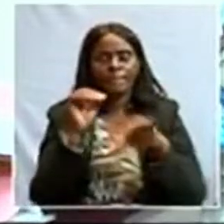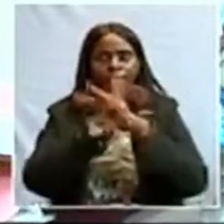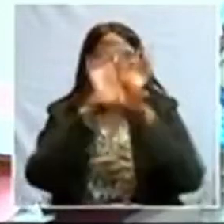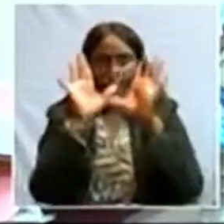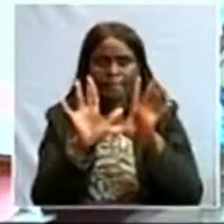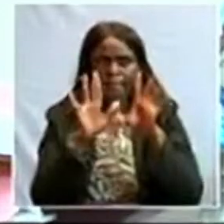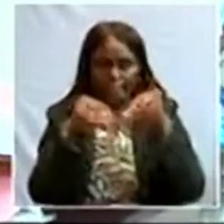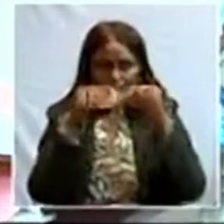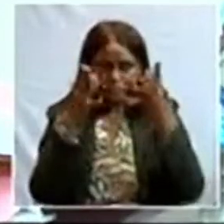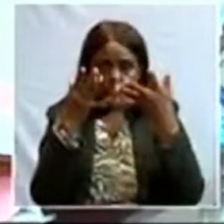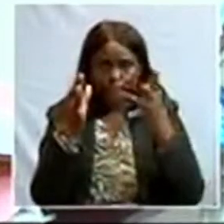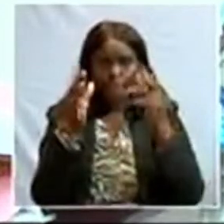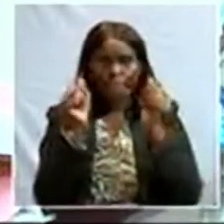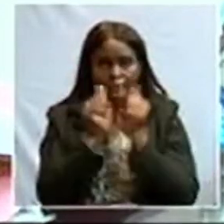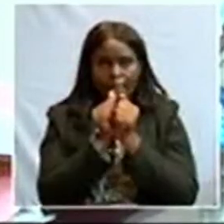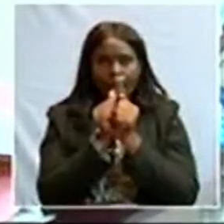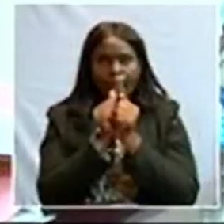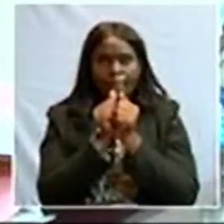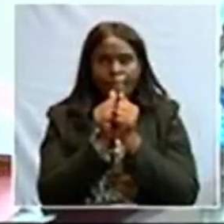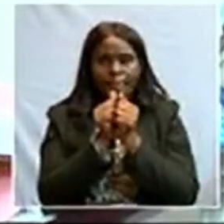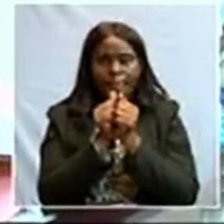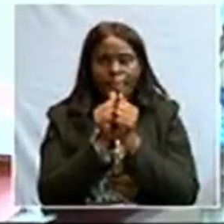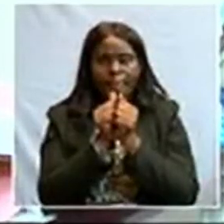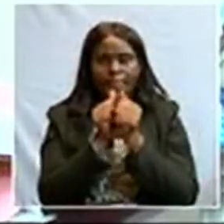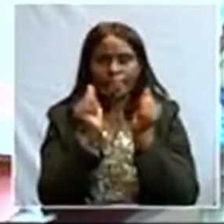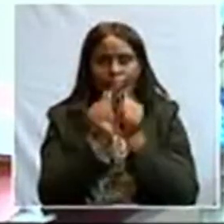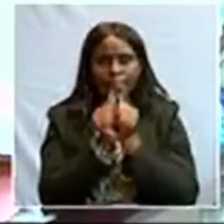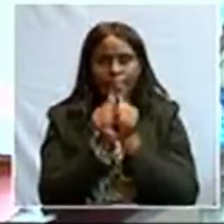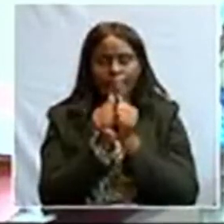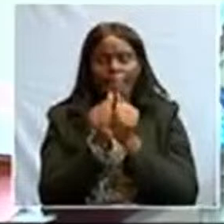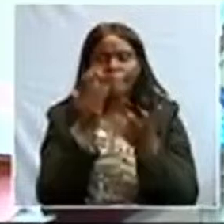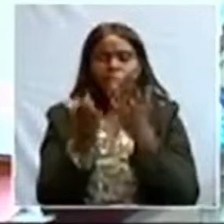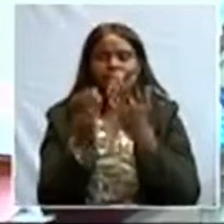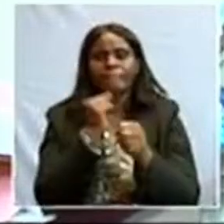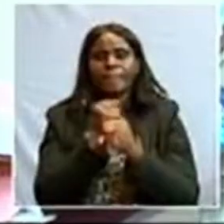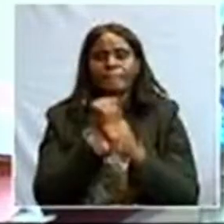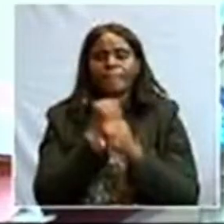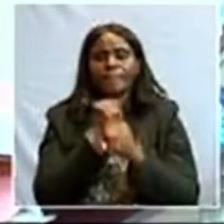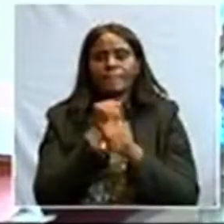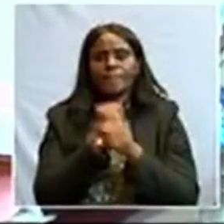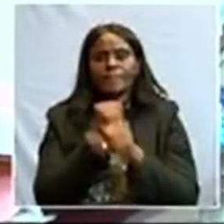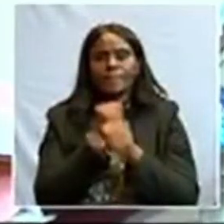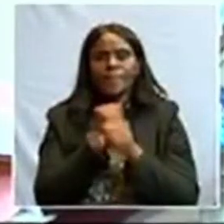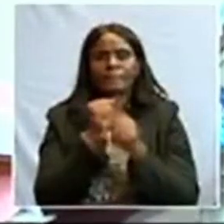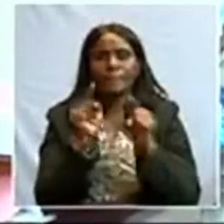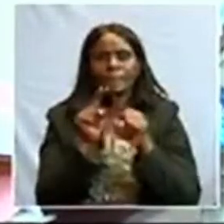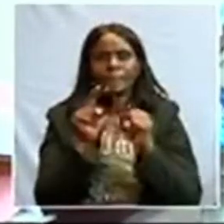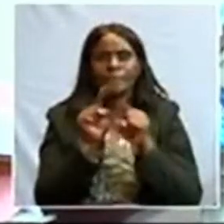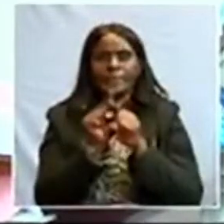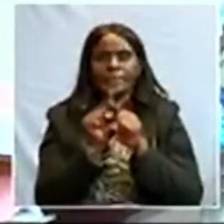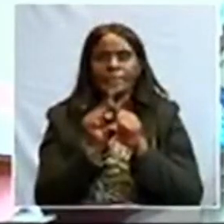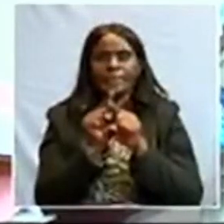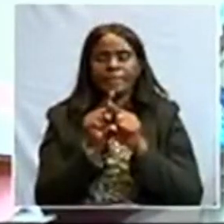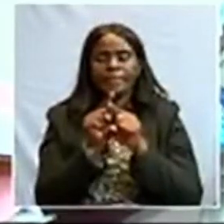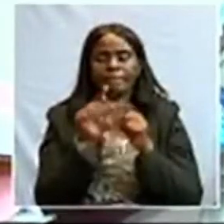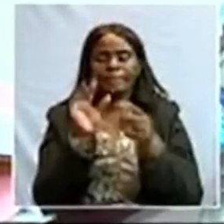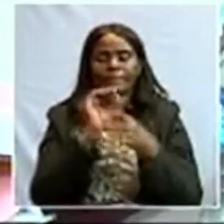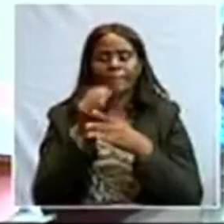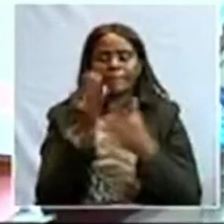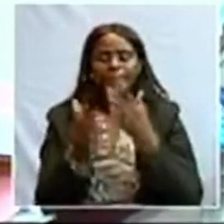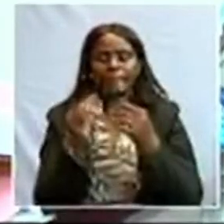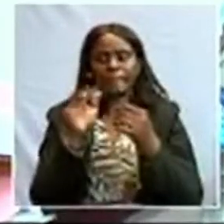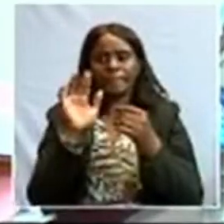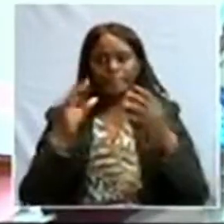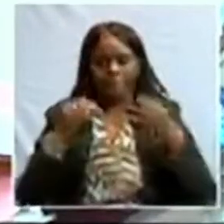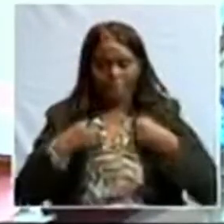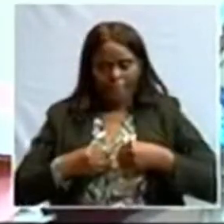guidelines are given with regard to the discharge of functions either by the town clerk or by His Worship